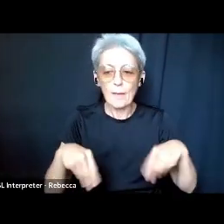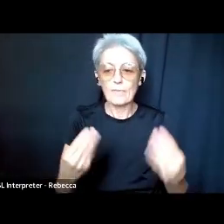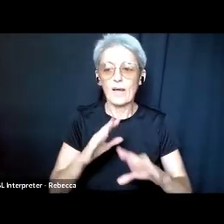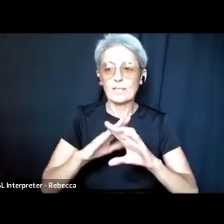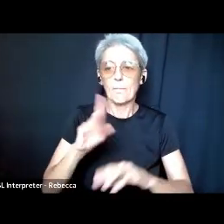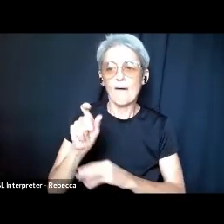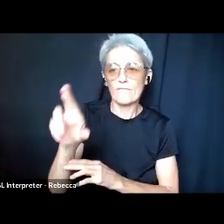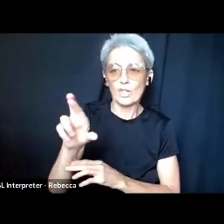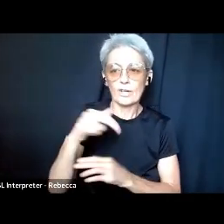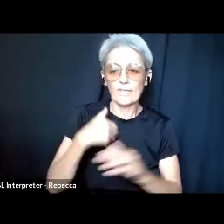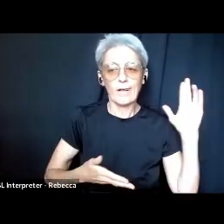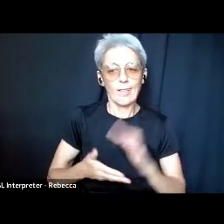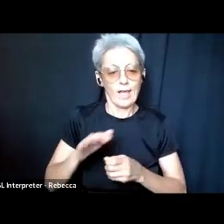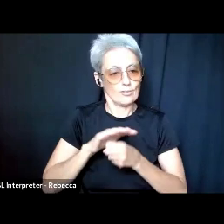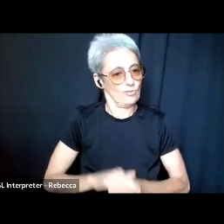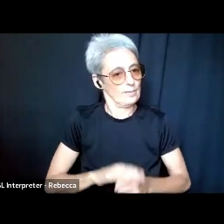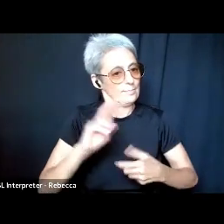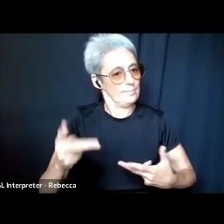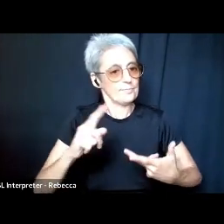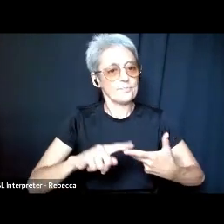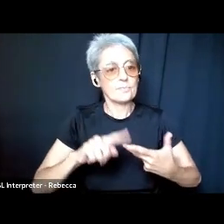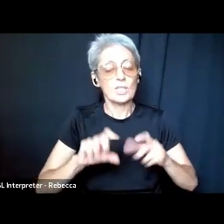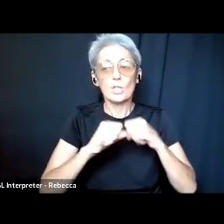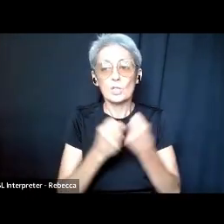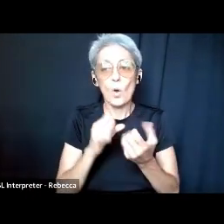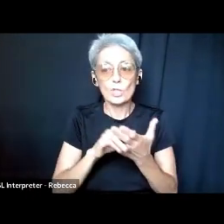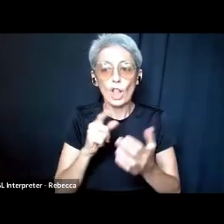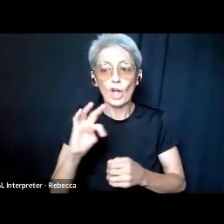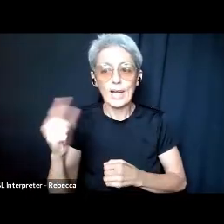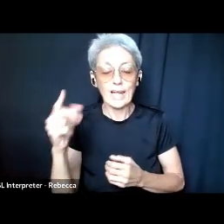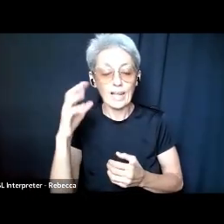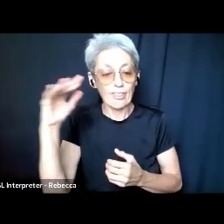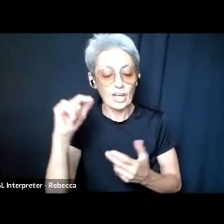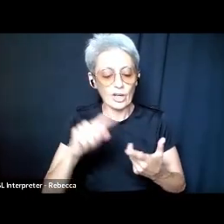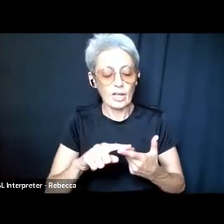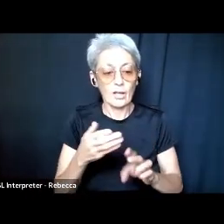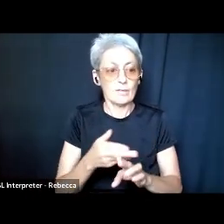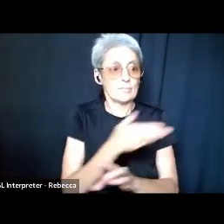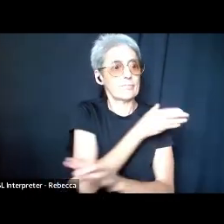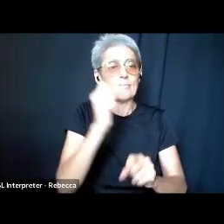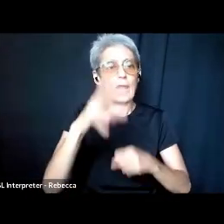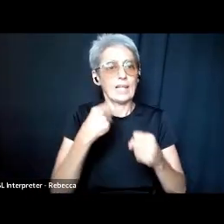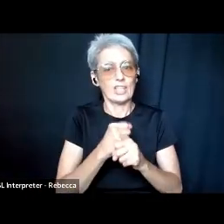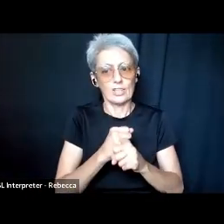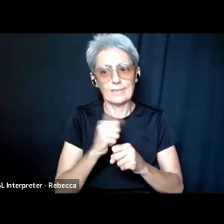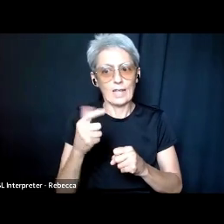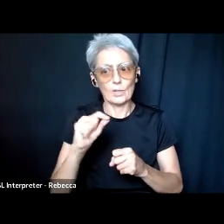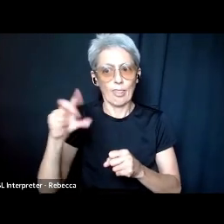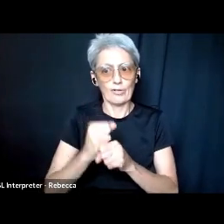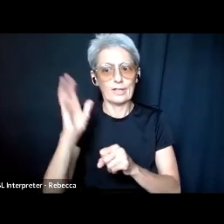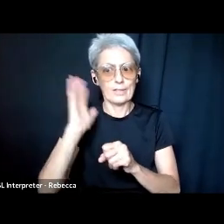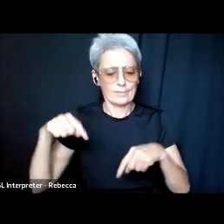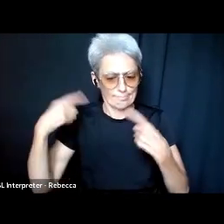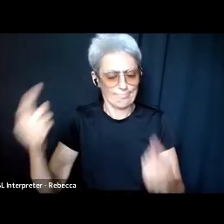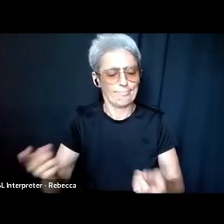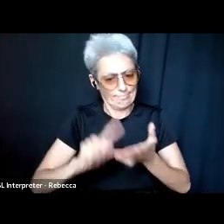social learning theory, came out of many years of work going decades back, basically saying that